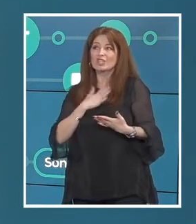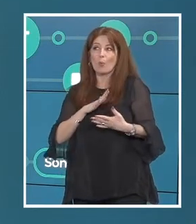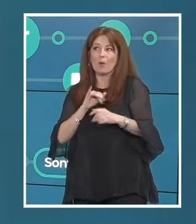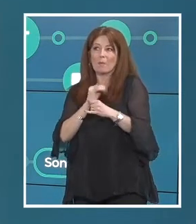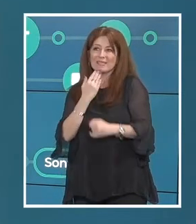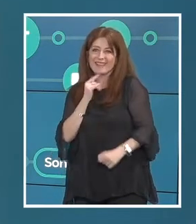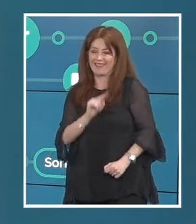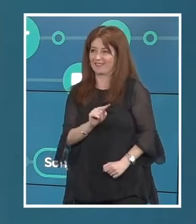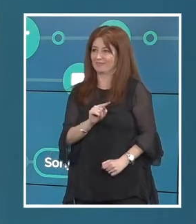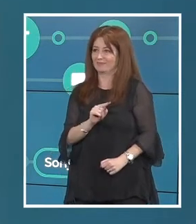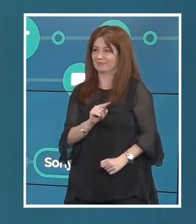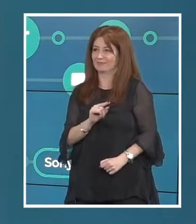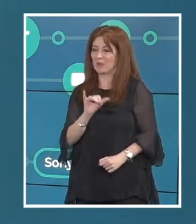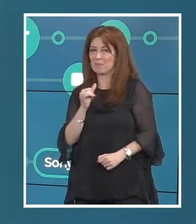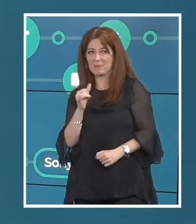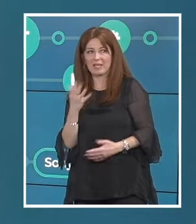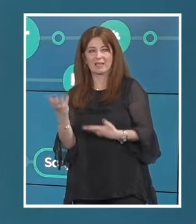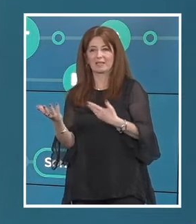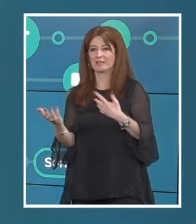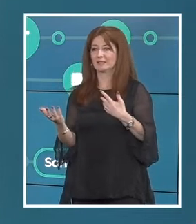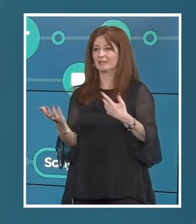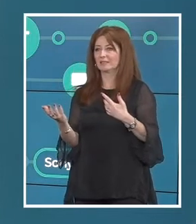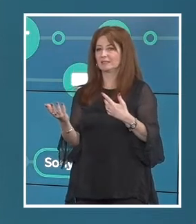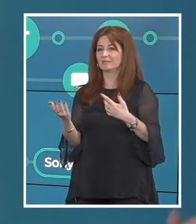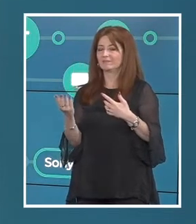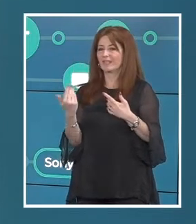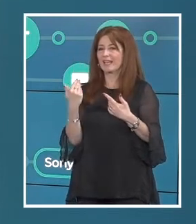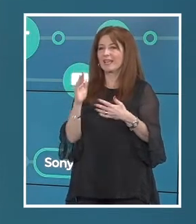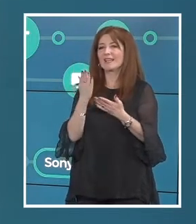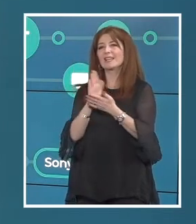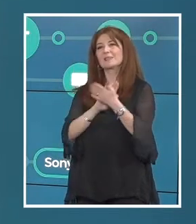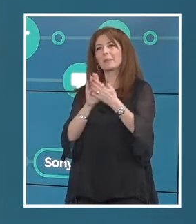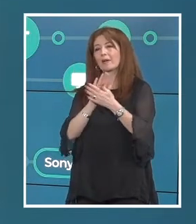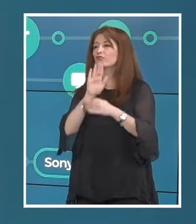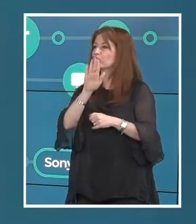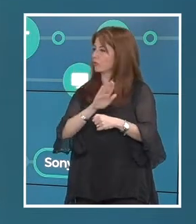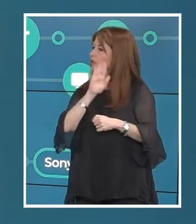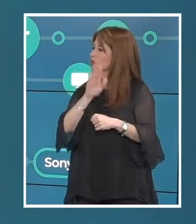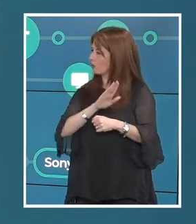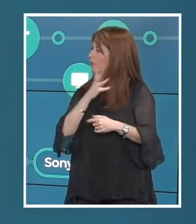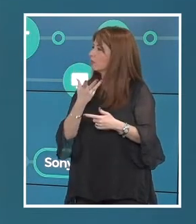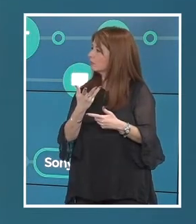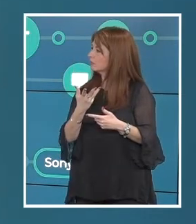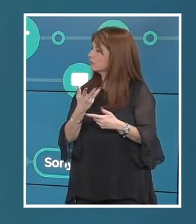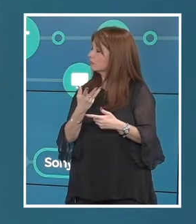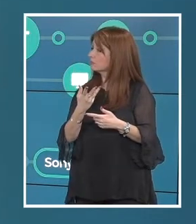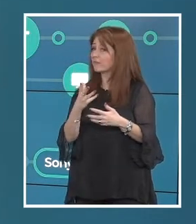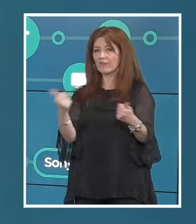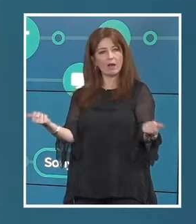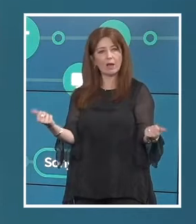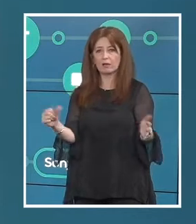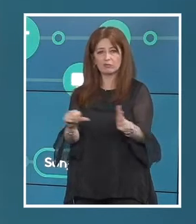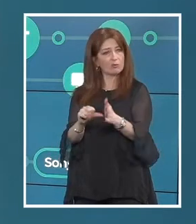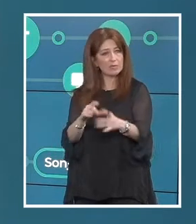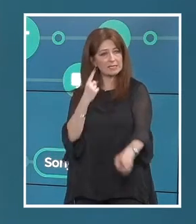that they're doing something wrong, or they're going to make a mistake. And it's just having that reassurance for people that it is easy, and